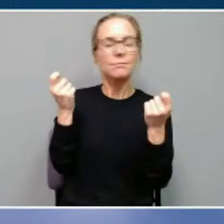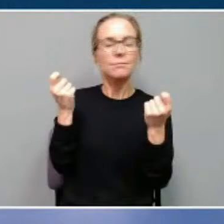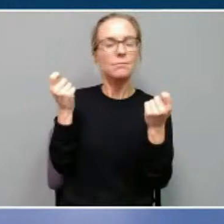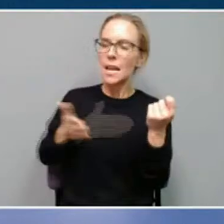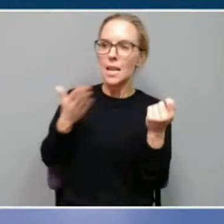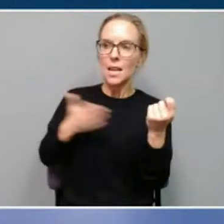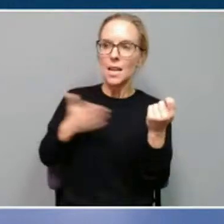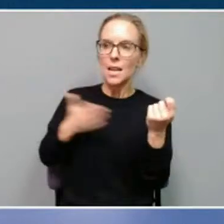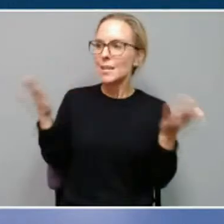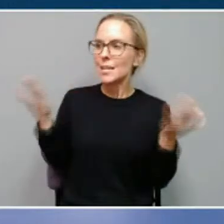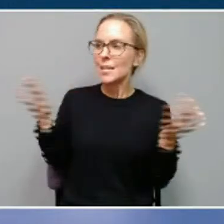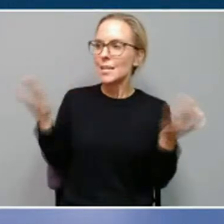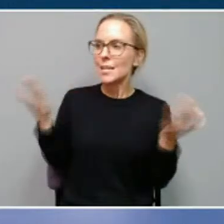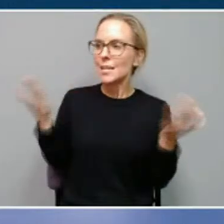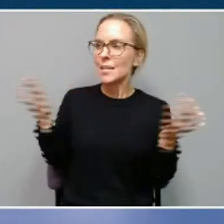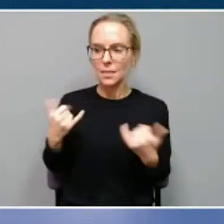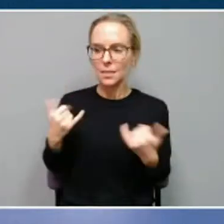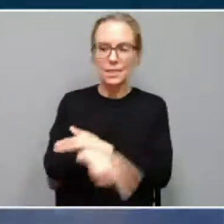today.